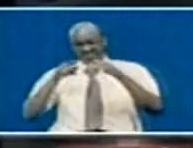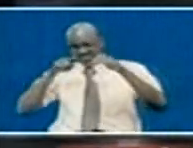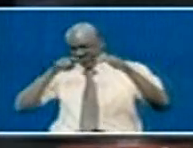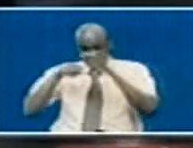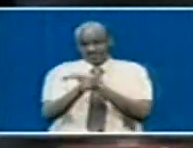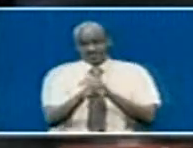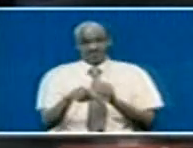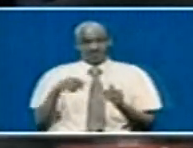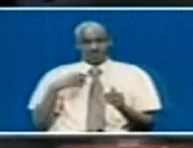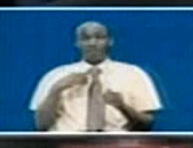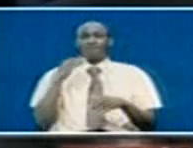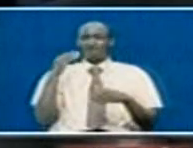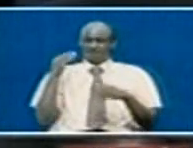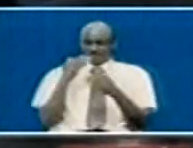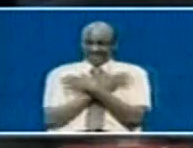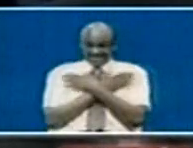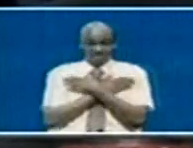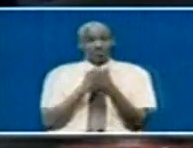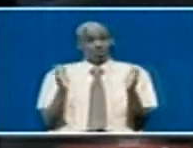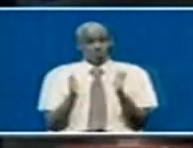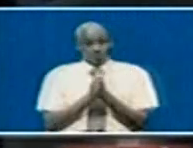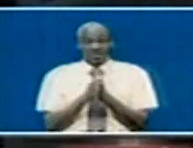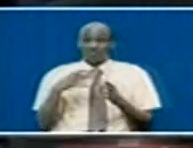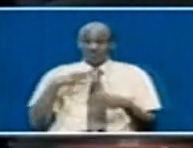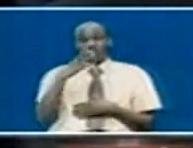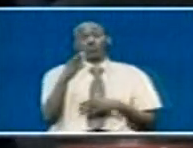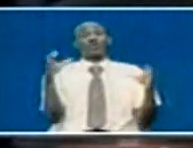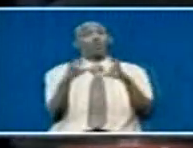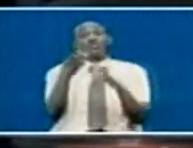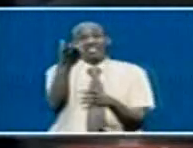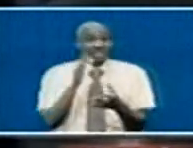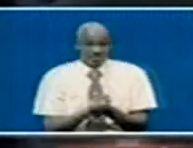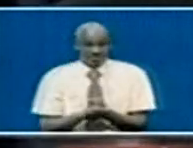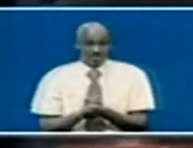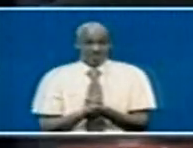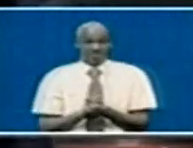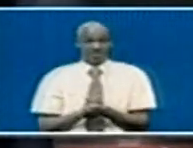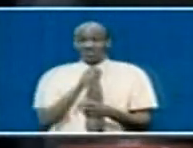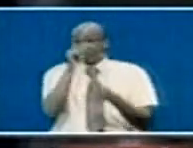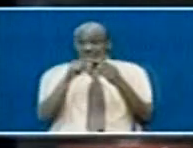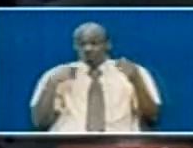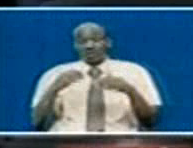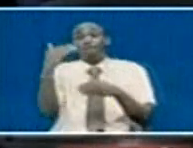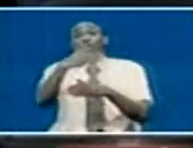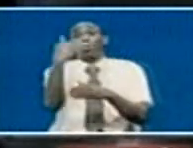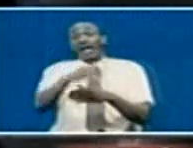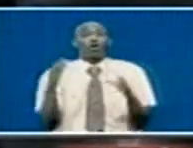into a partnership with the people, with the communities, particularly the border